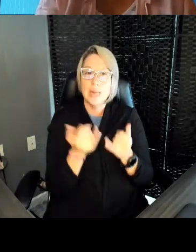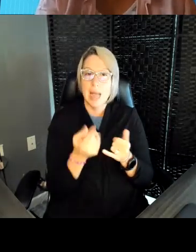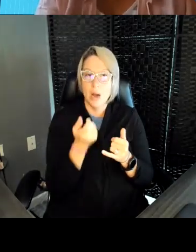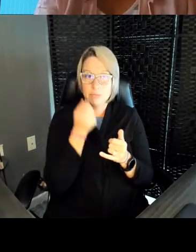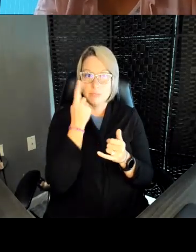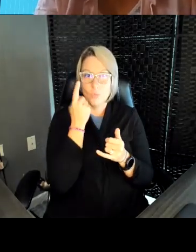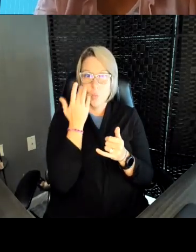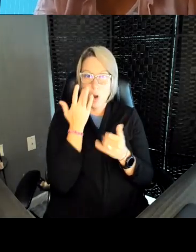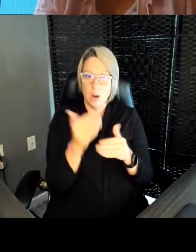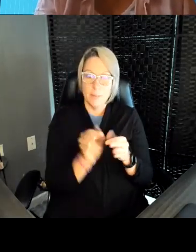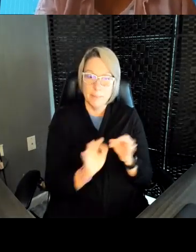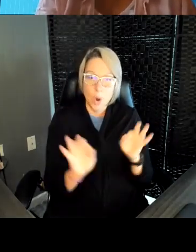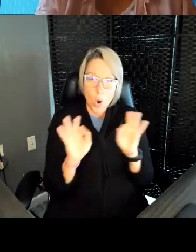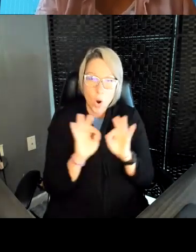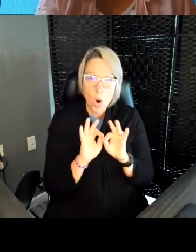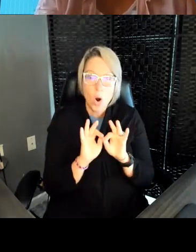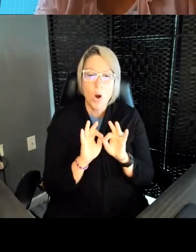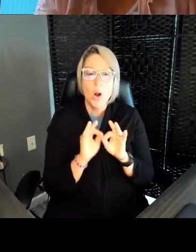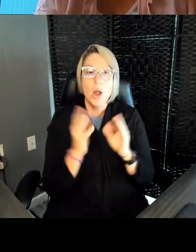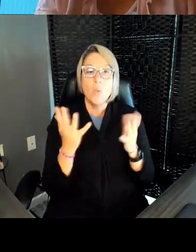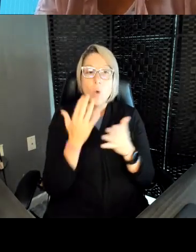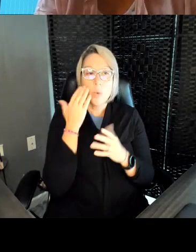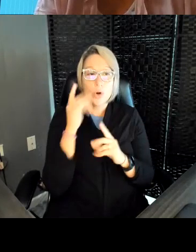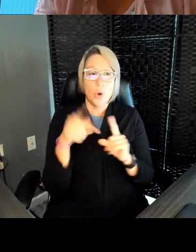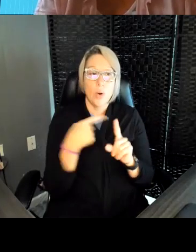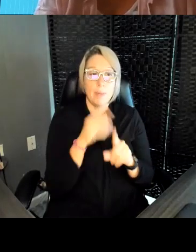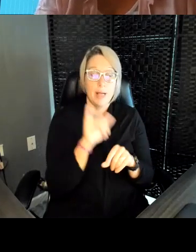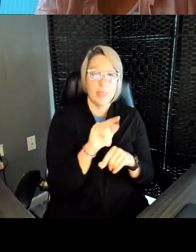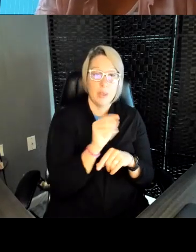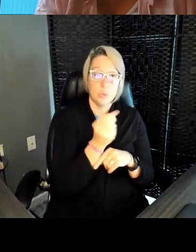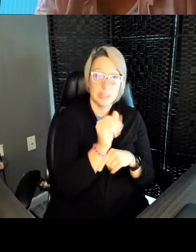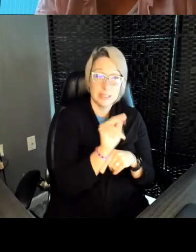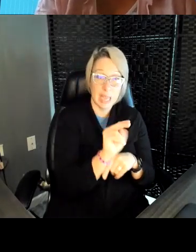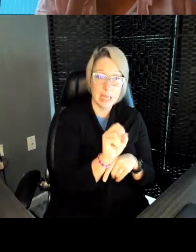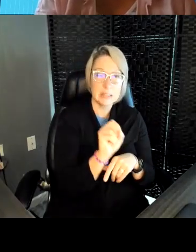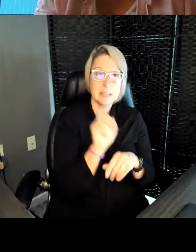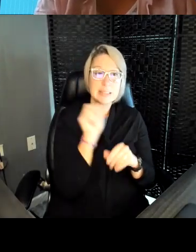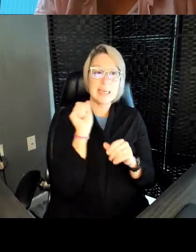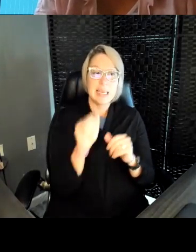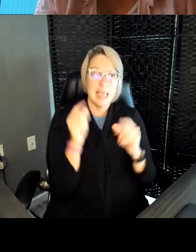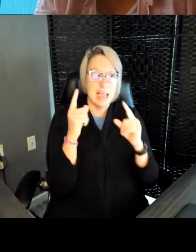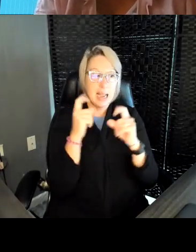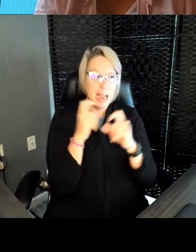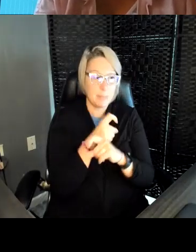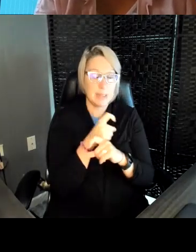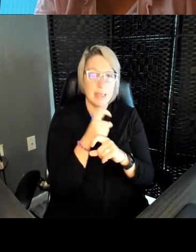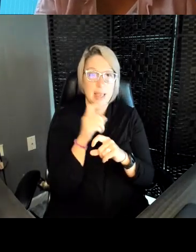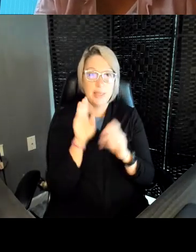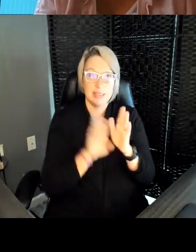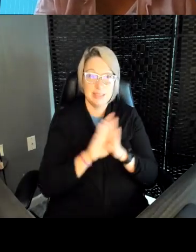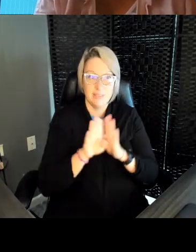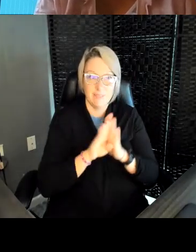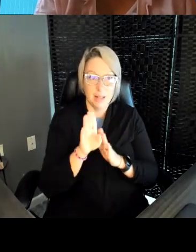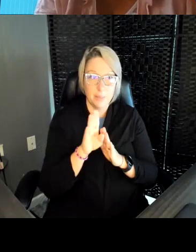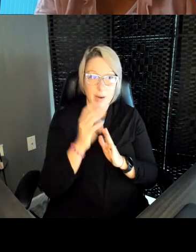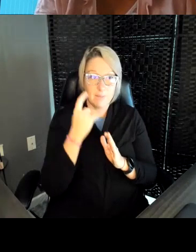important. And what we know about a teratogen is that it can complicate the development of the eyes and the